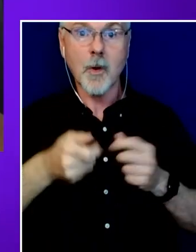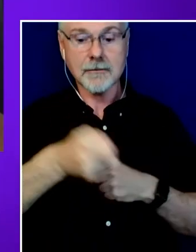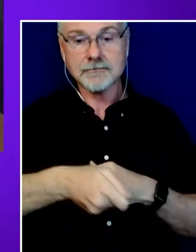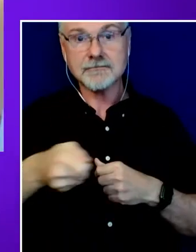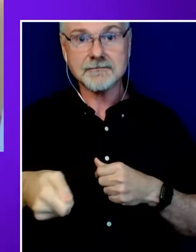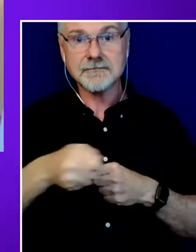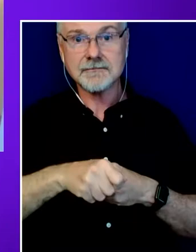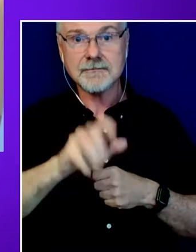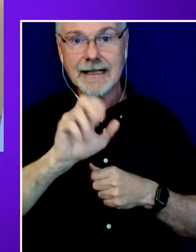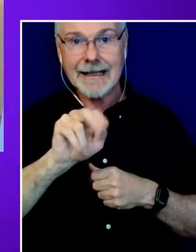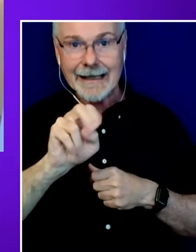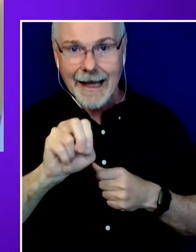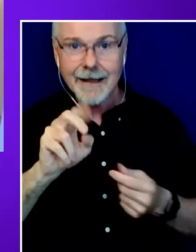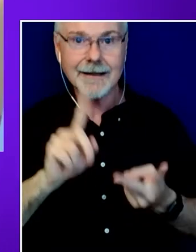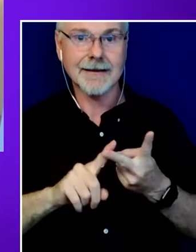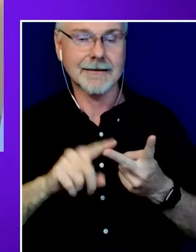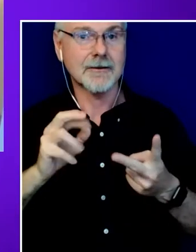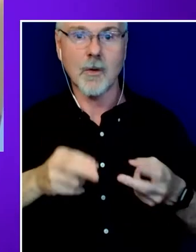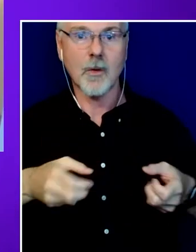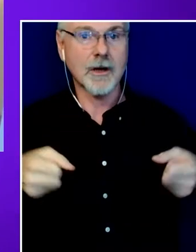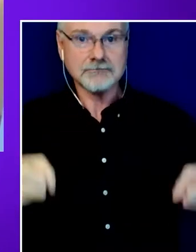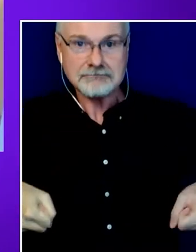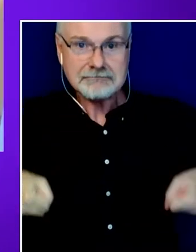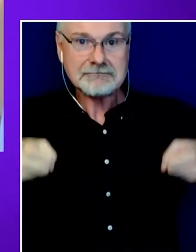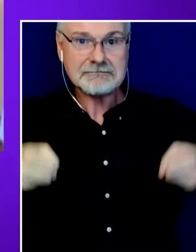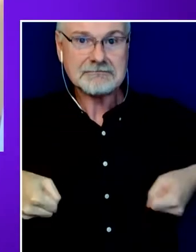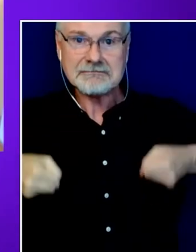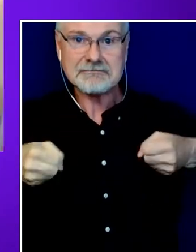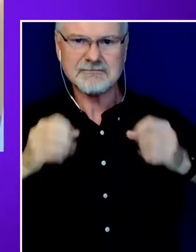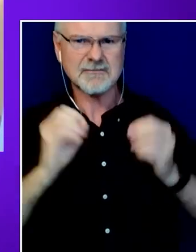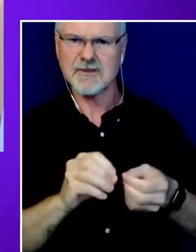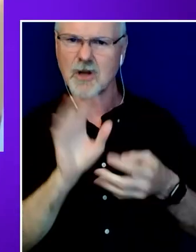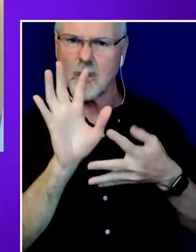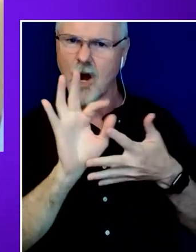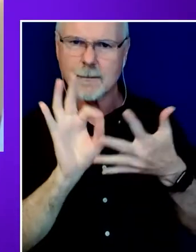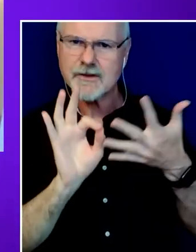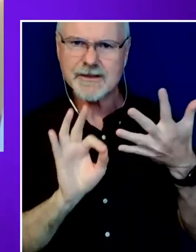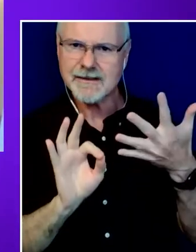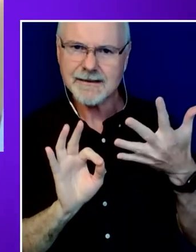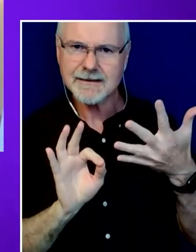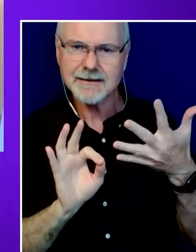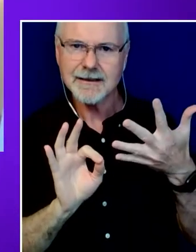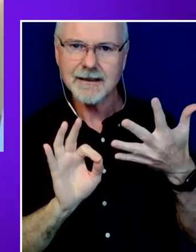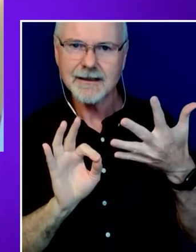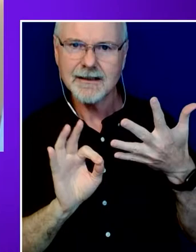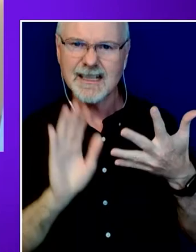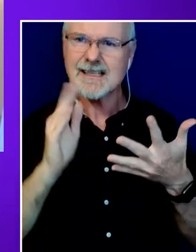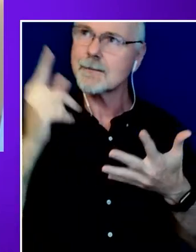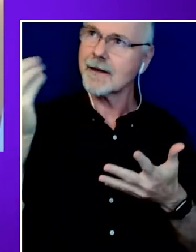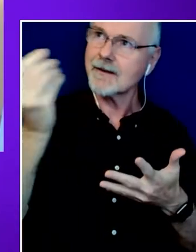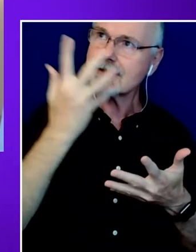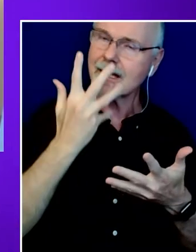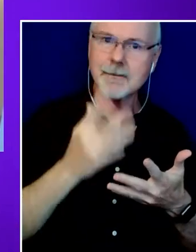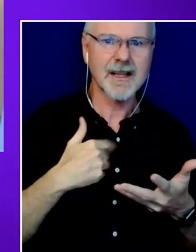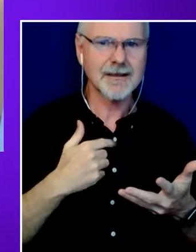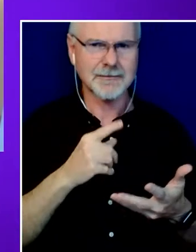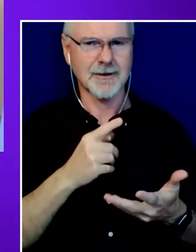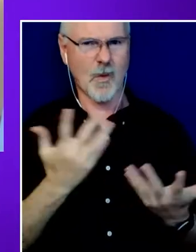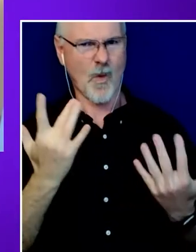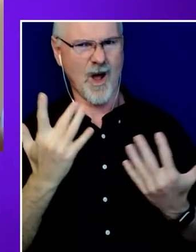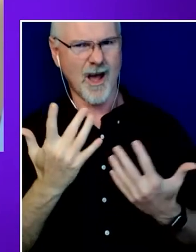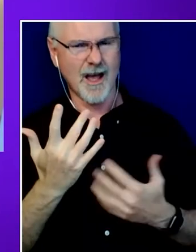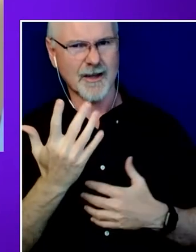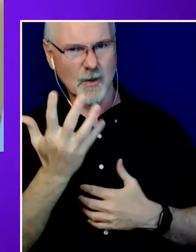idea that you you shouldn't want to select those things, even though people identify in that